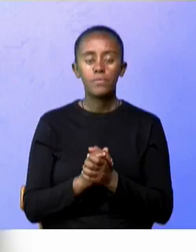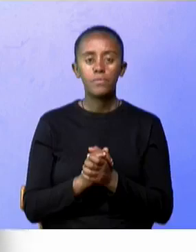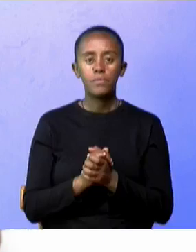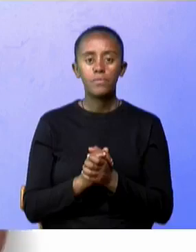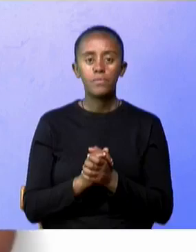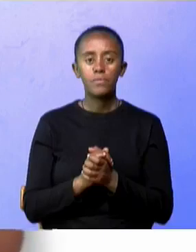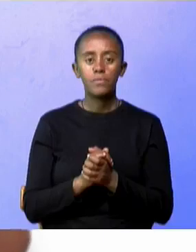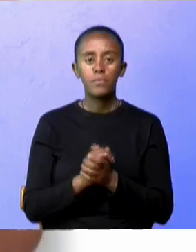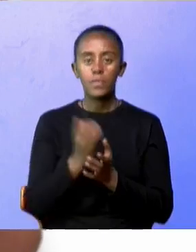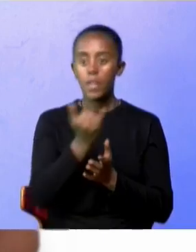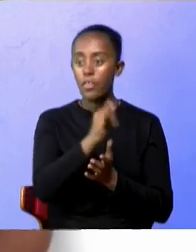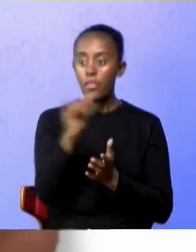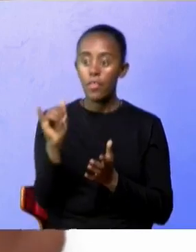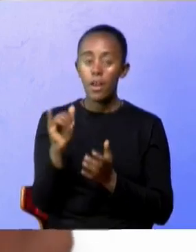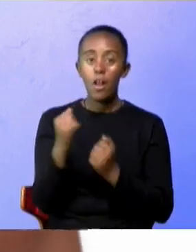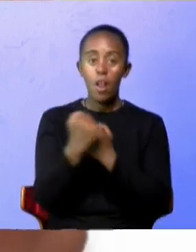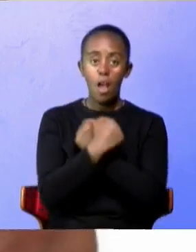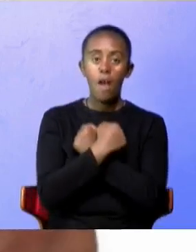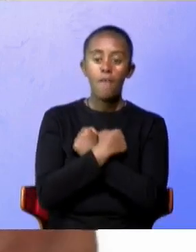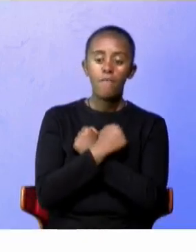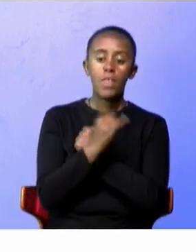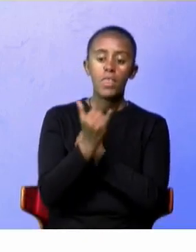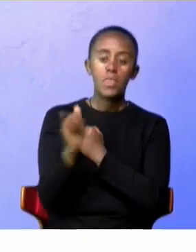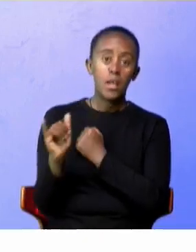They love